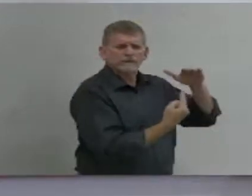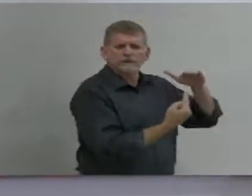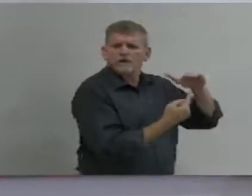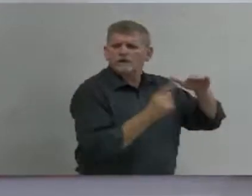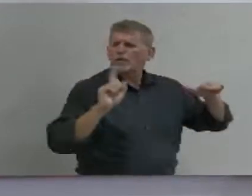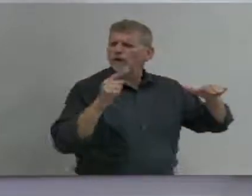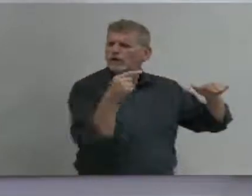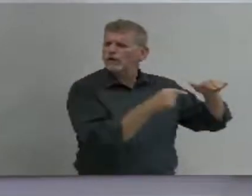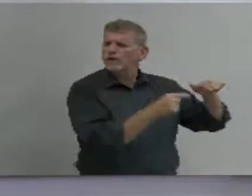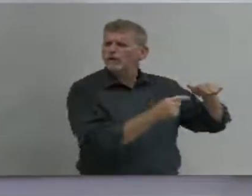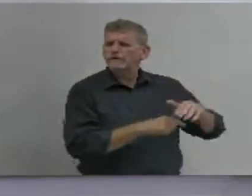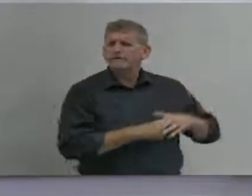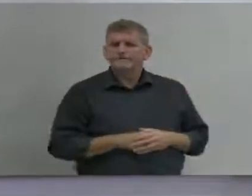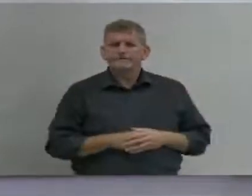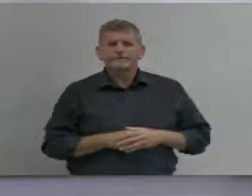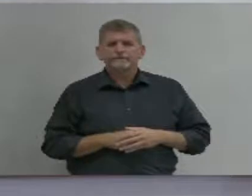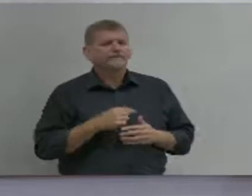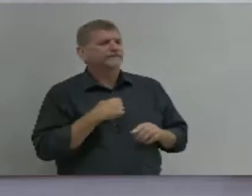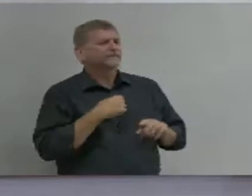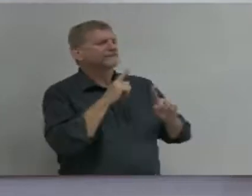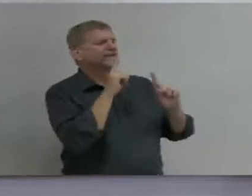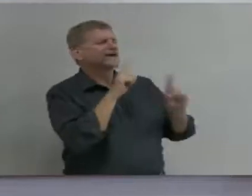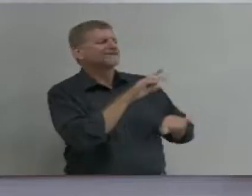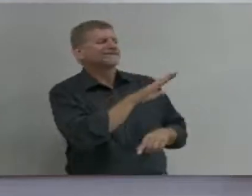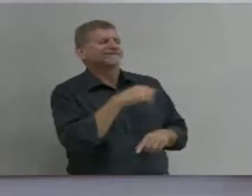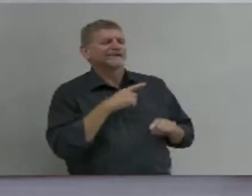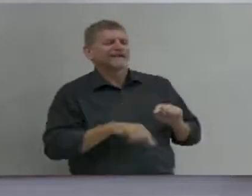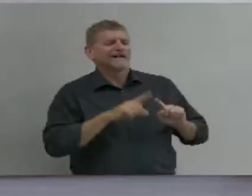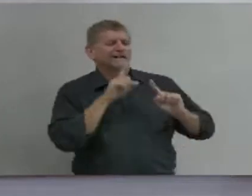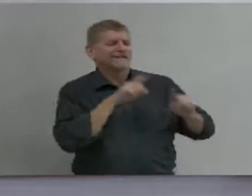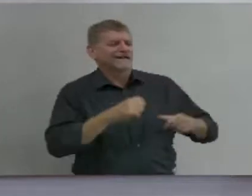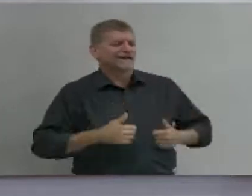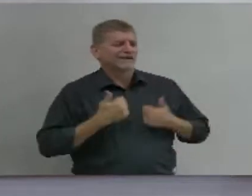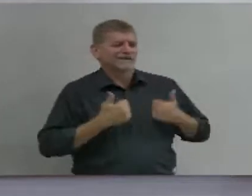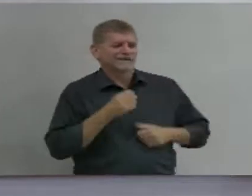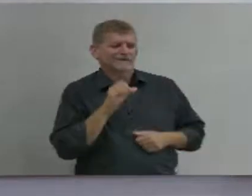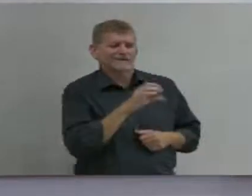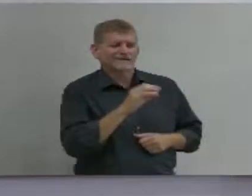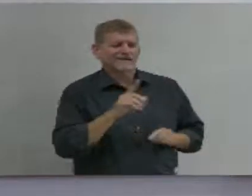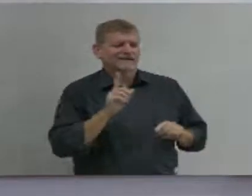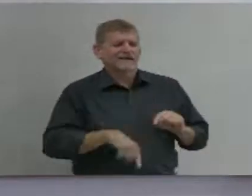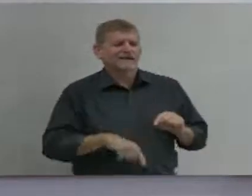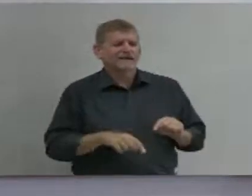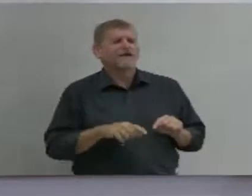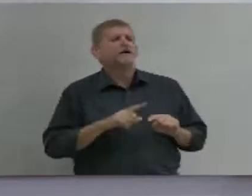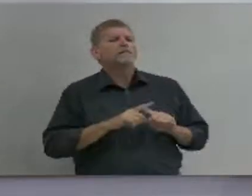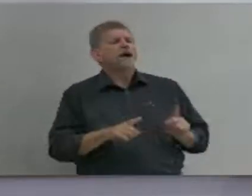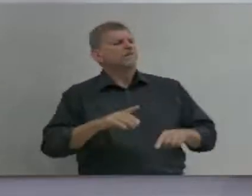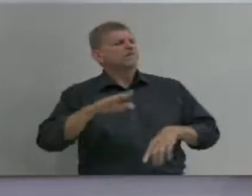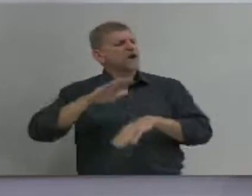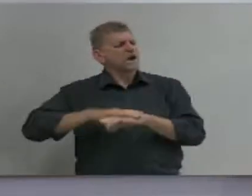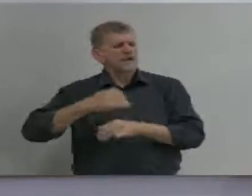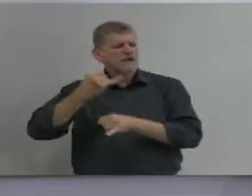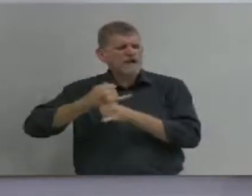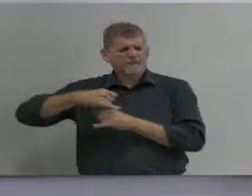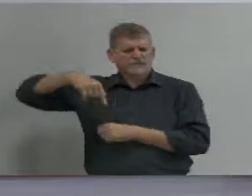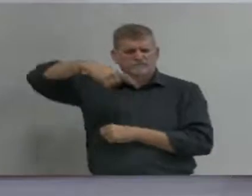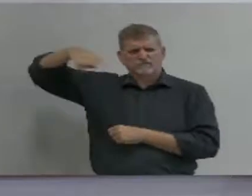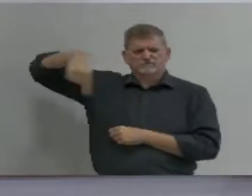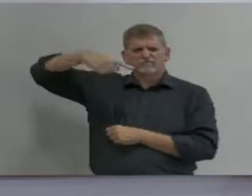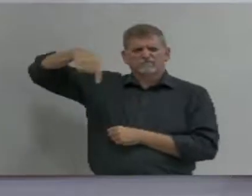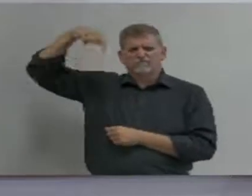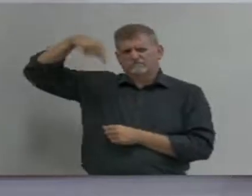where the address is, but it's on campus, and we do have 940 beds available. In fact, we're only using 40